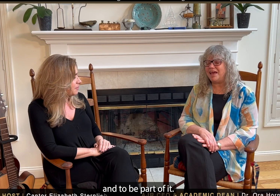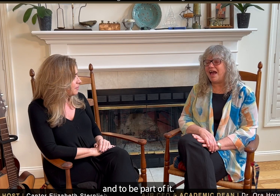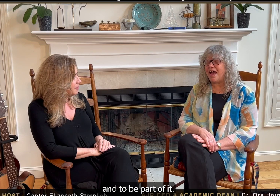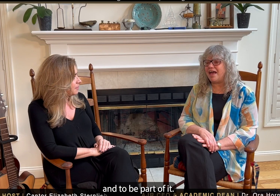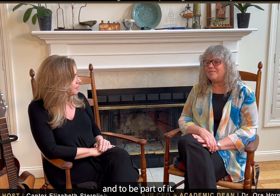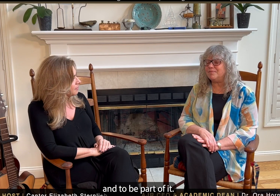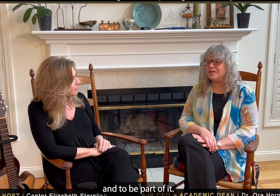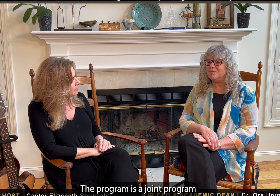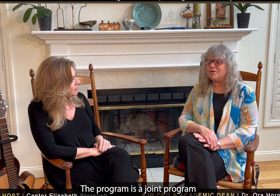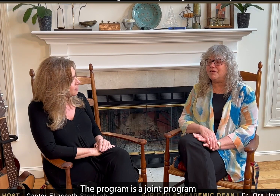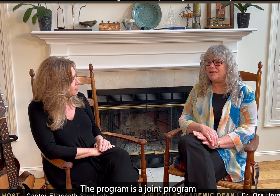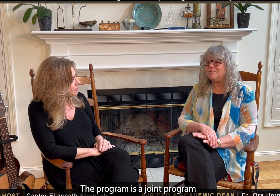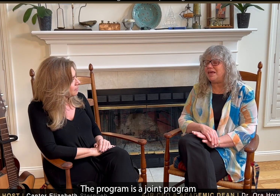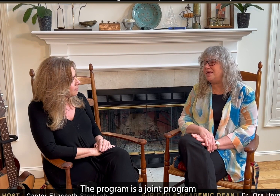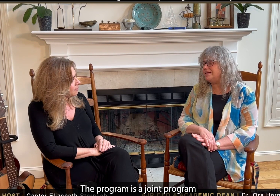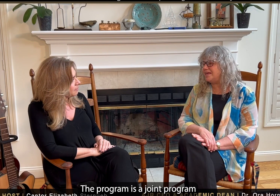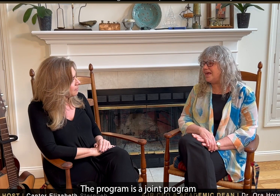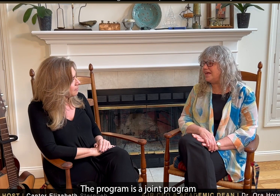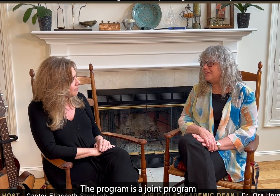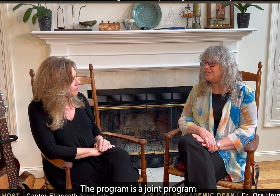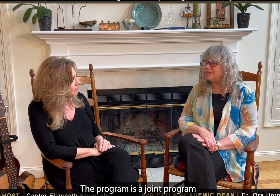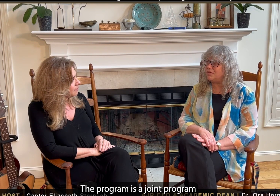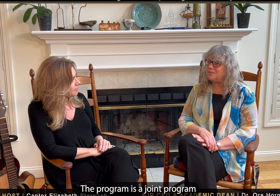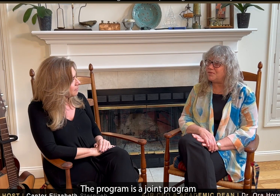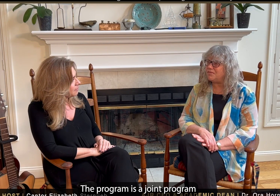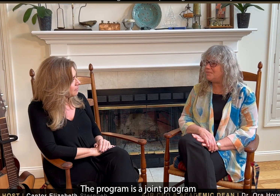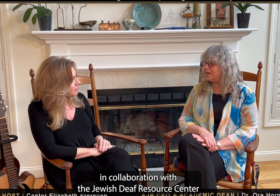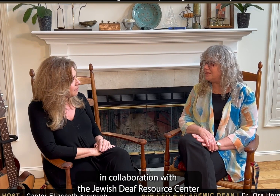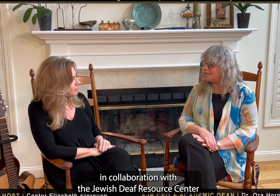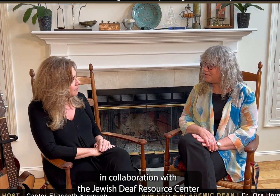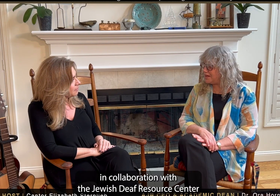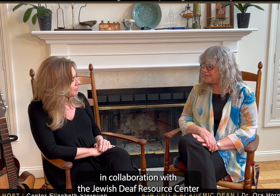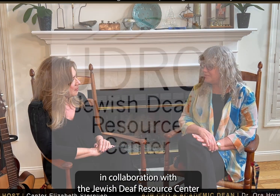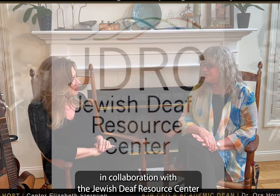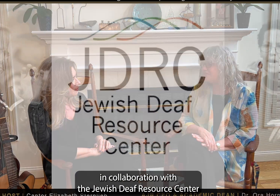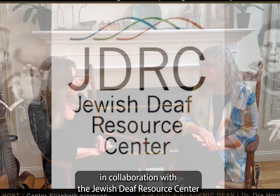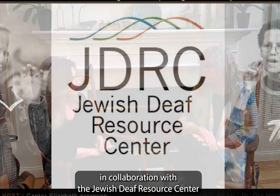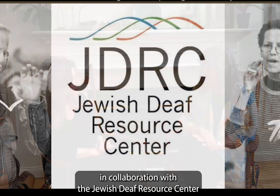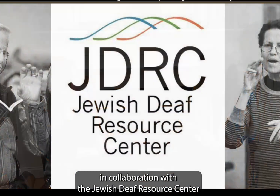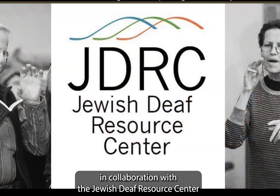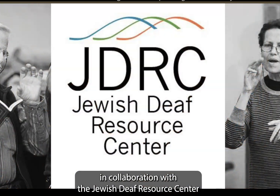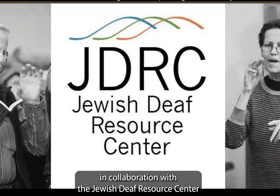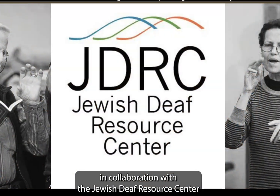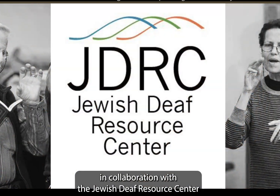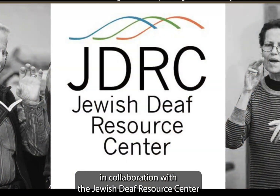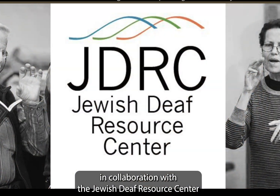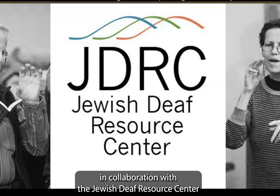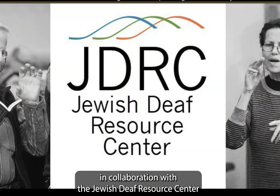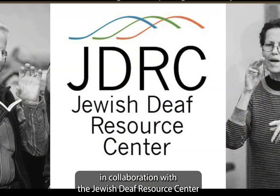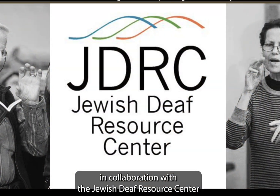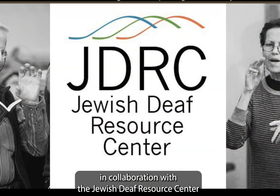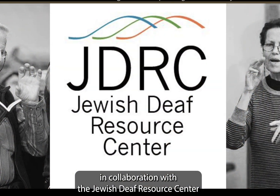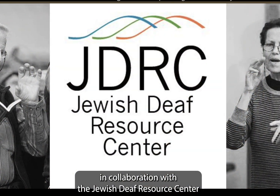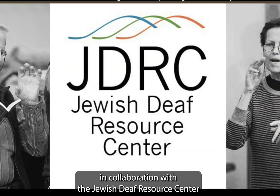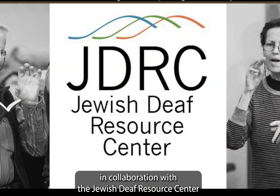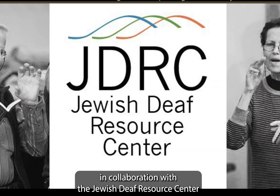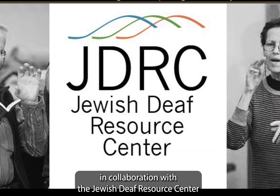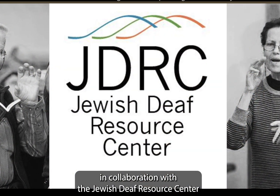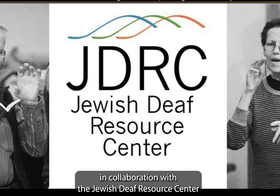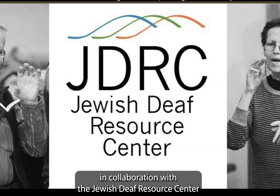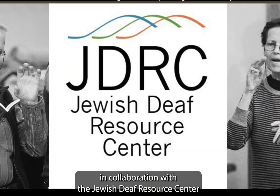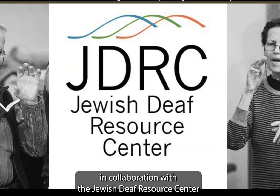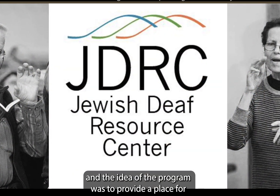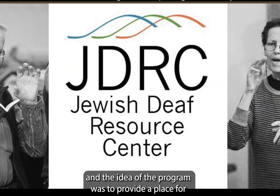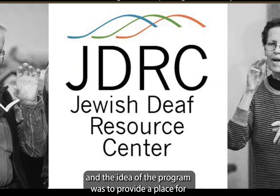it. The program is a joint program in collaboration with the Jewish Deaf Resource Center. And the idea of